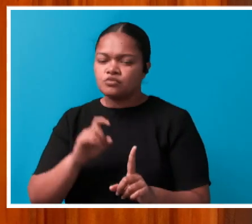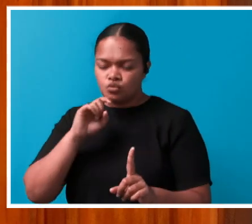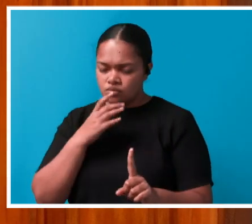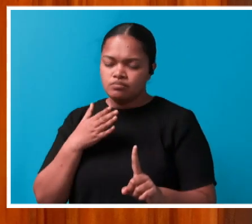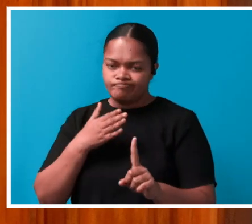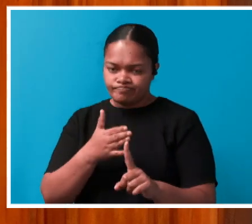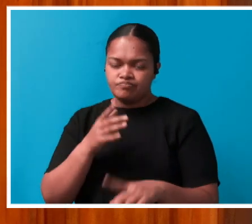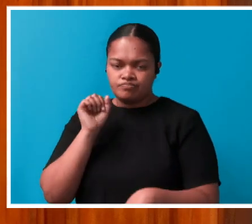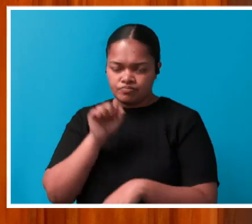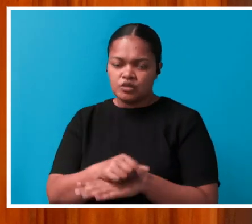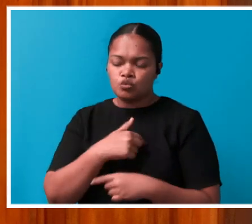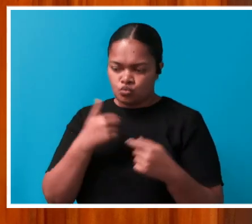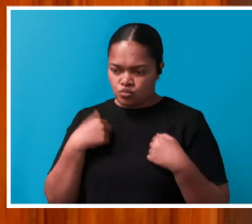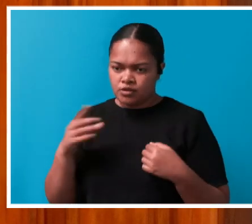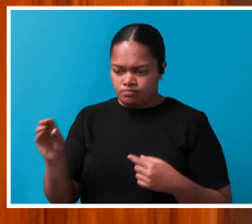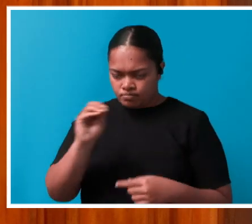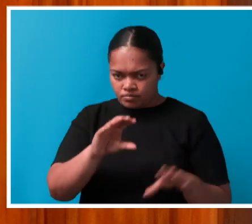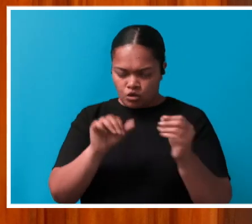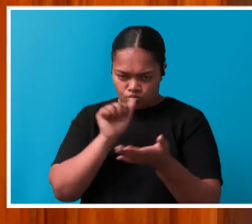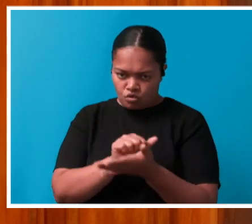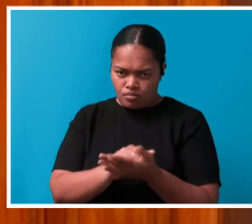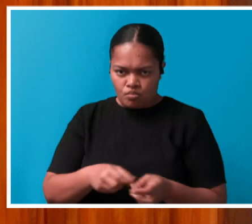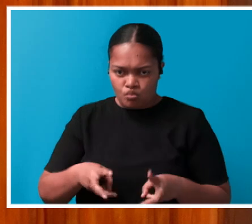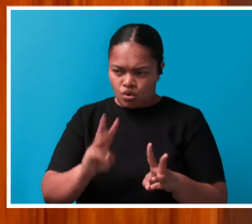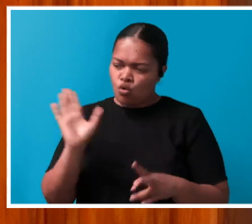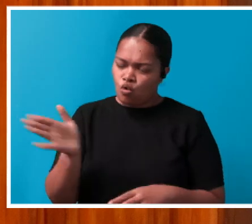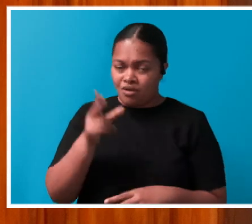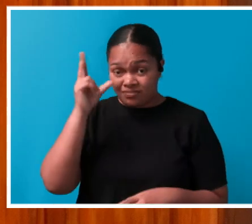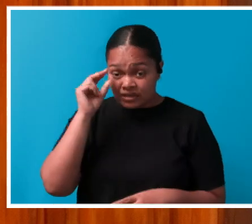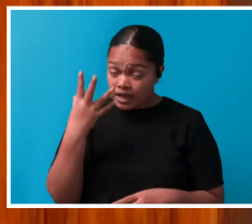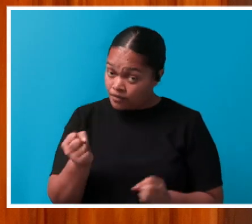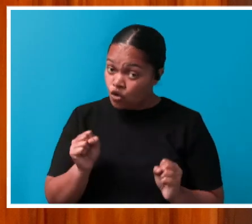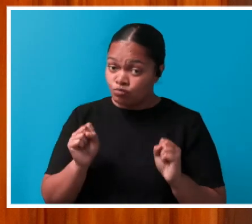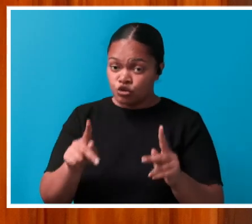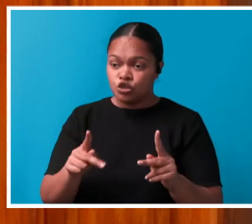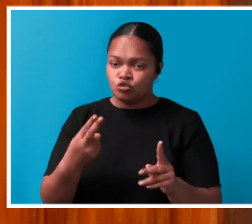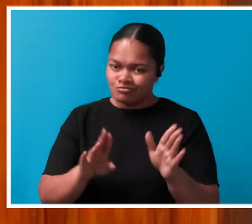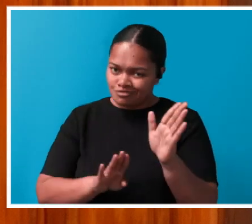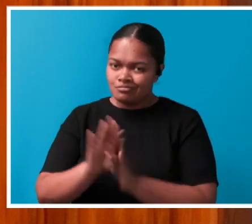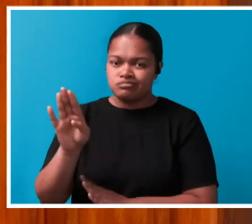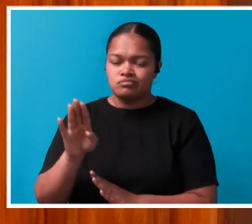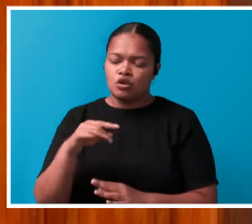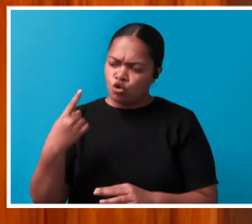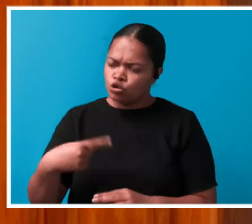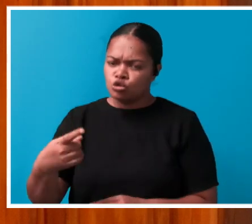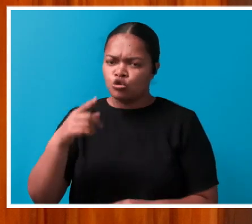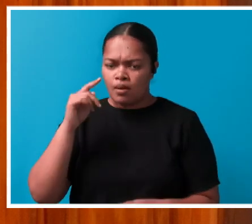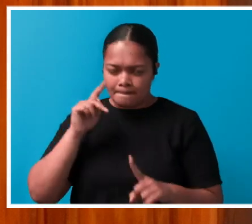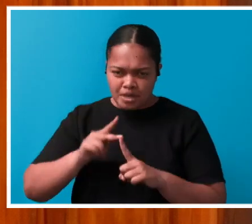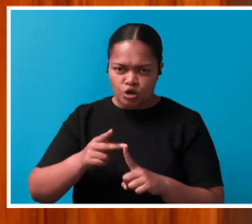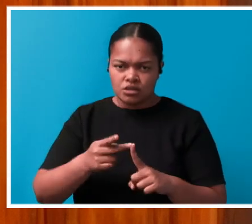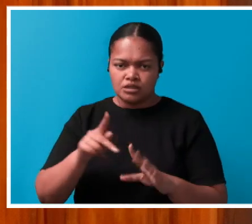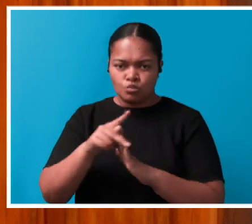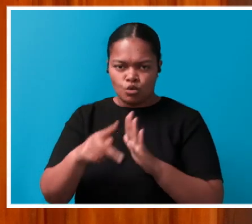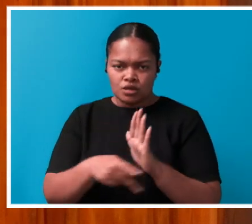We are putting the tools in place to ensure that every Fijian has the opportunity to thrive. We will continue to prioritize policies